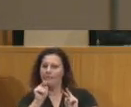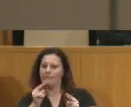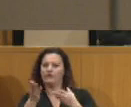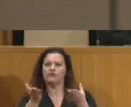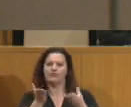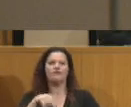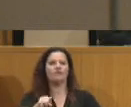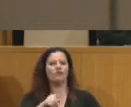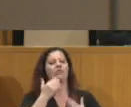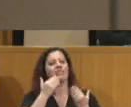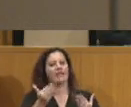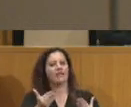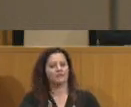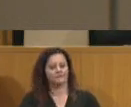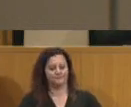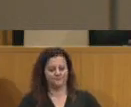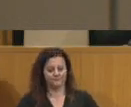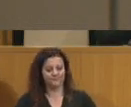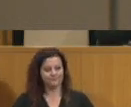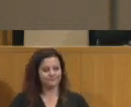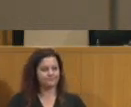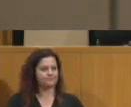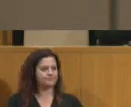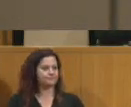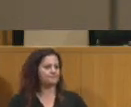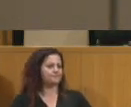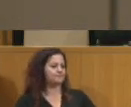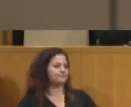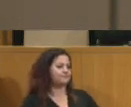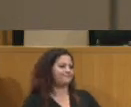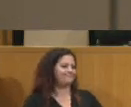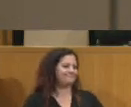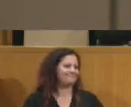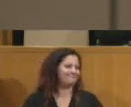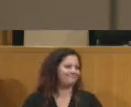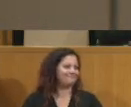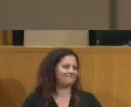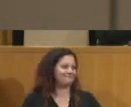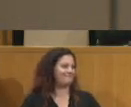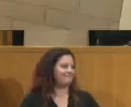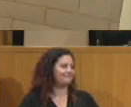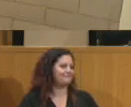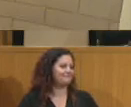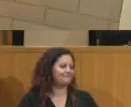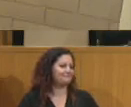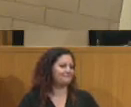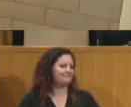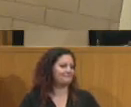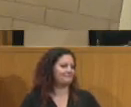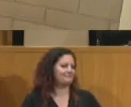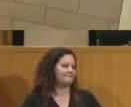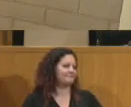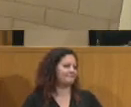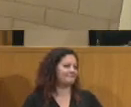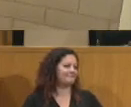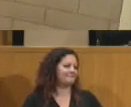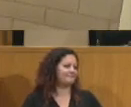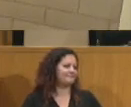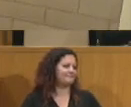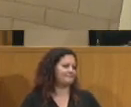to thank my small and mighty campaign team. Dan, thank you for your strategic leadership.